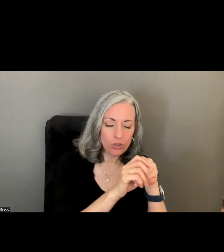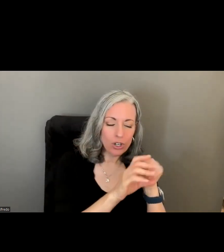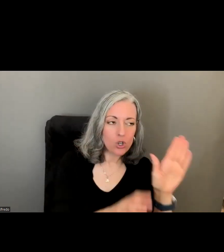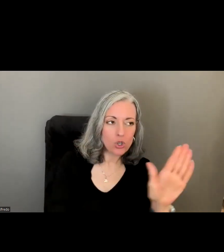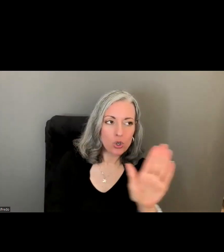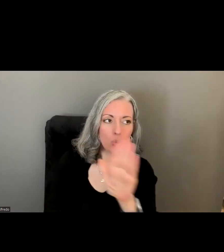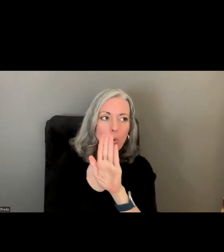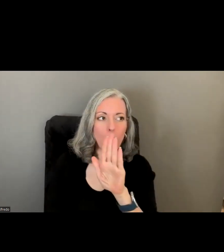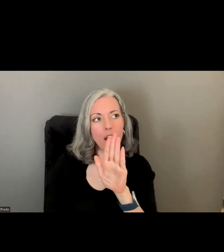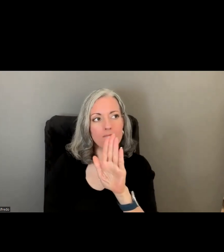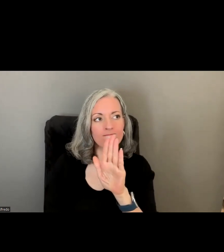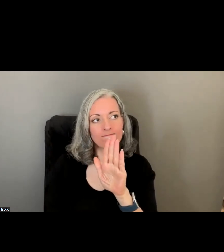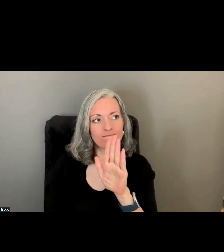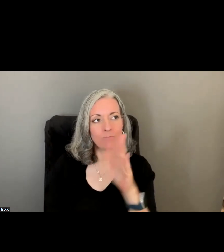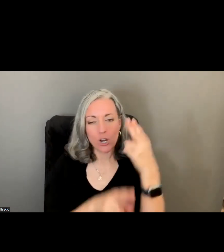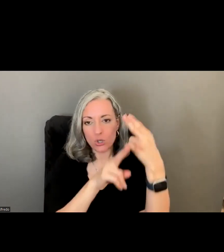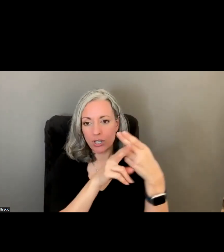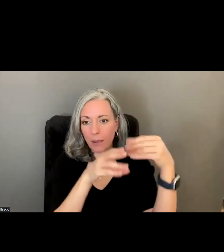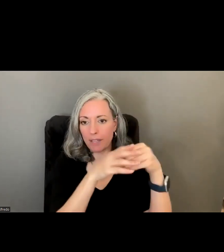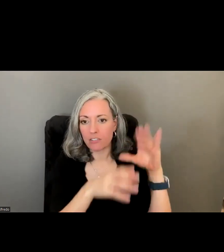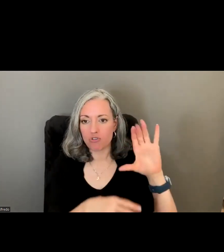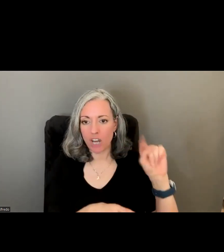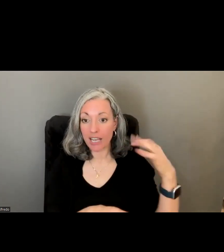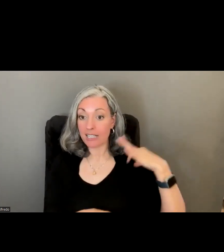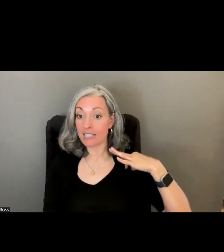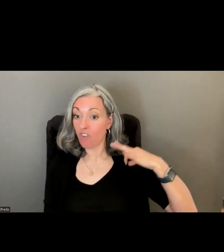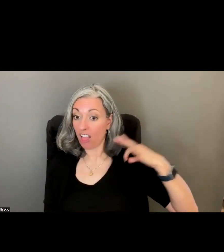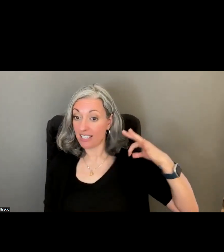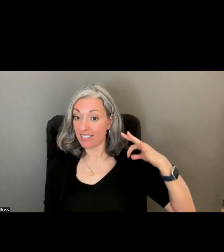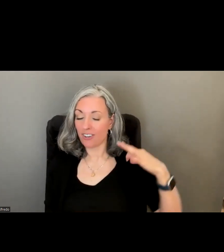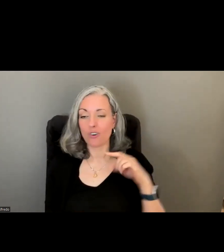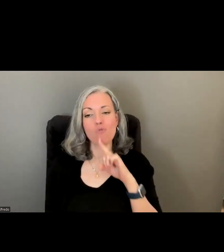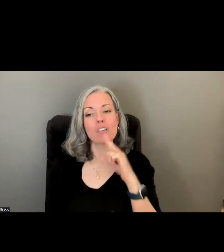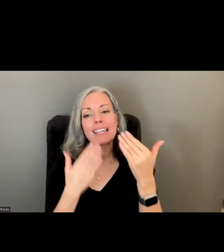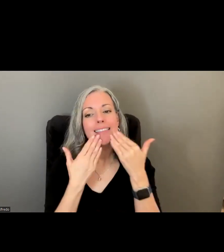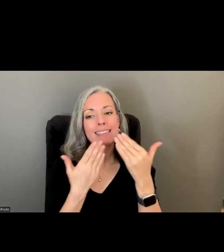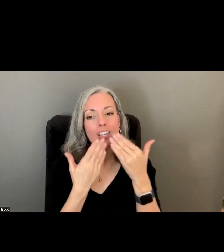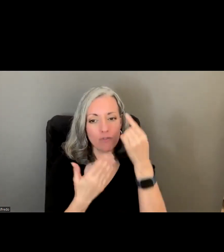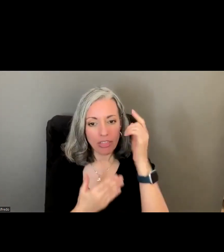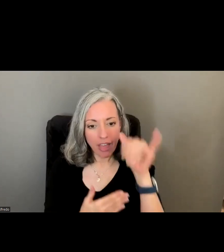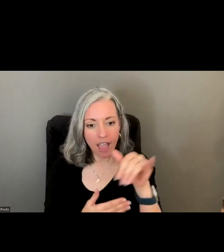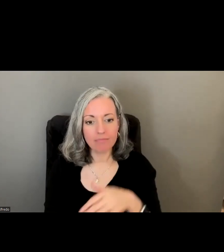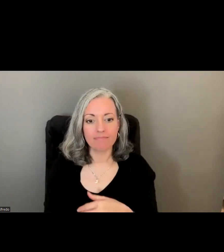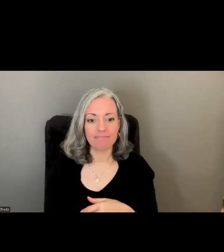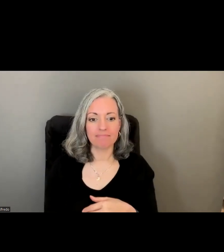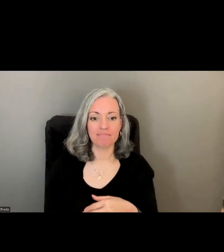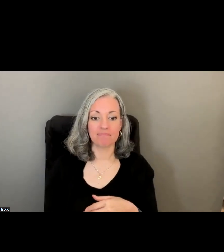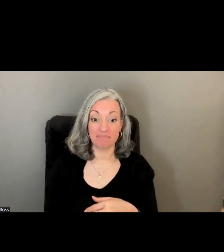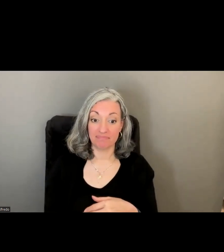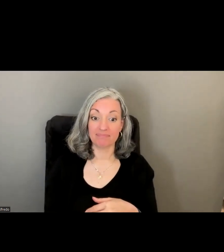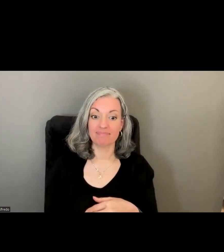your name in the chat to volunteer. I appreciate that. And so